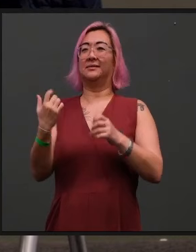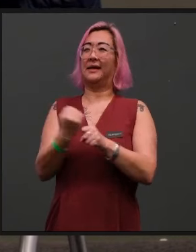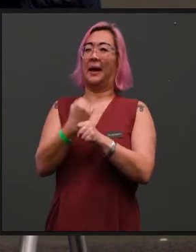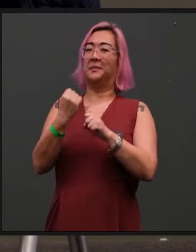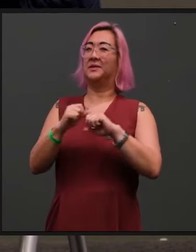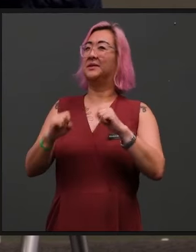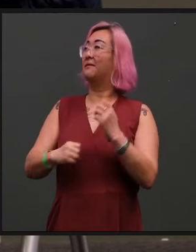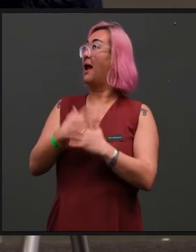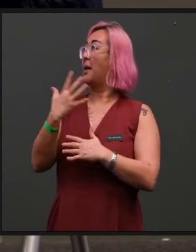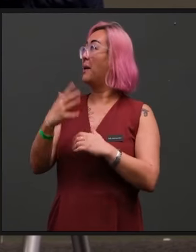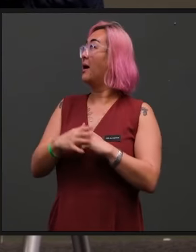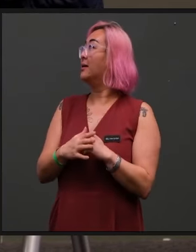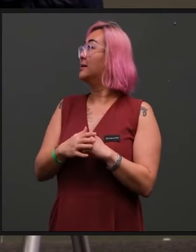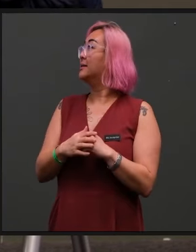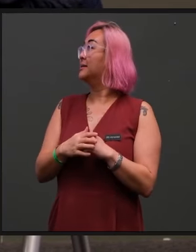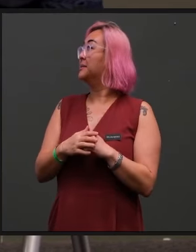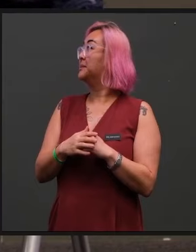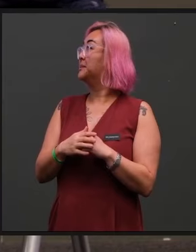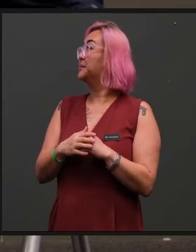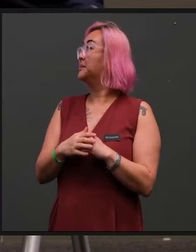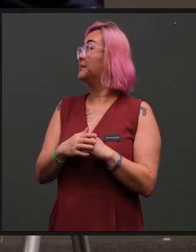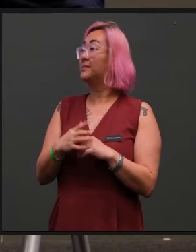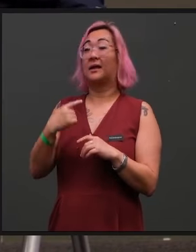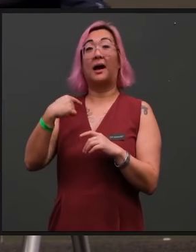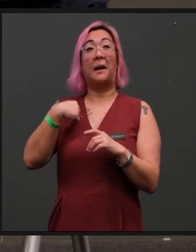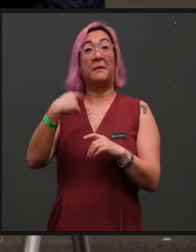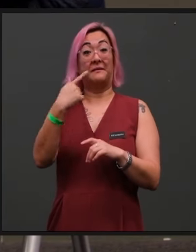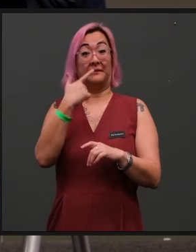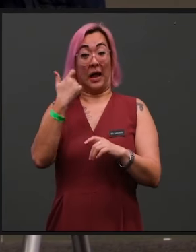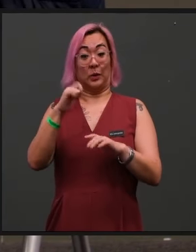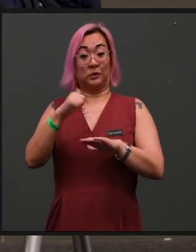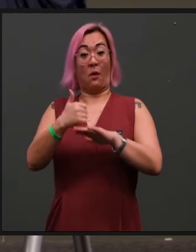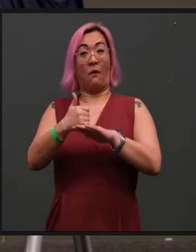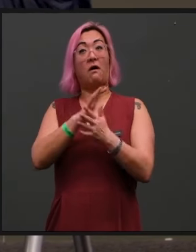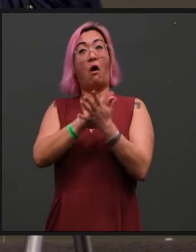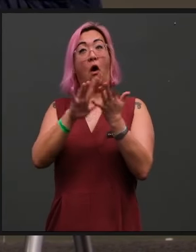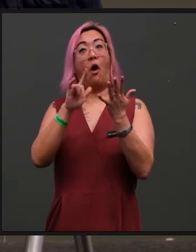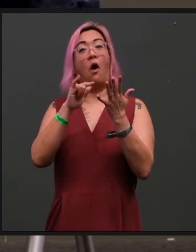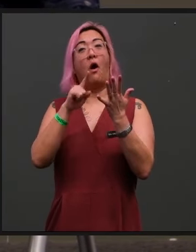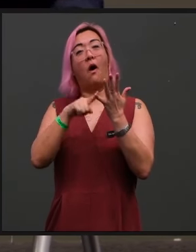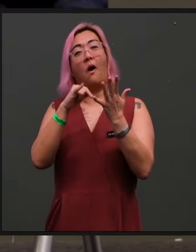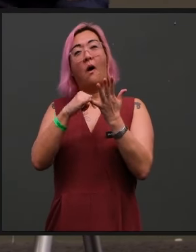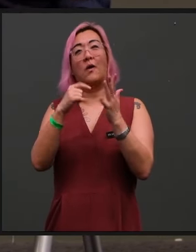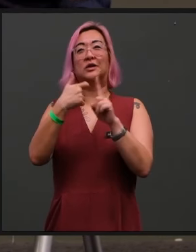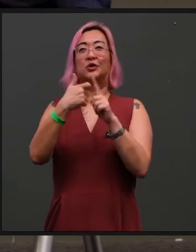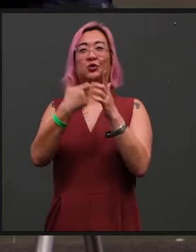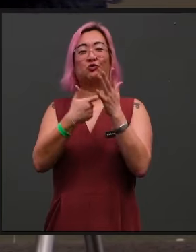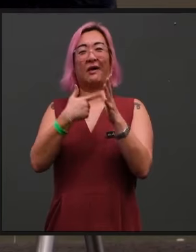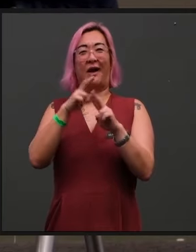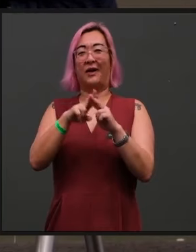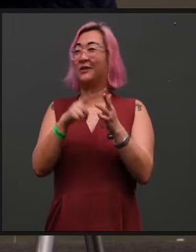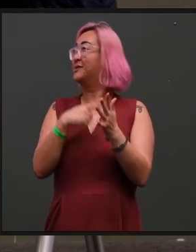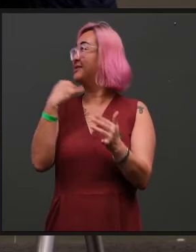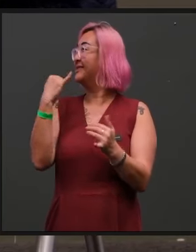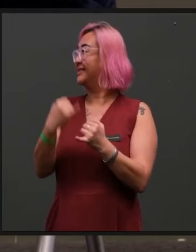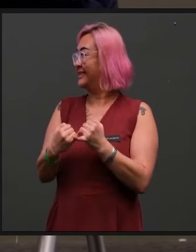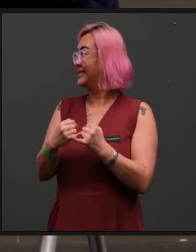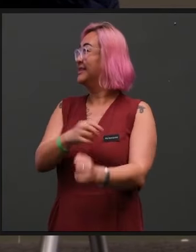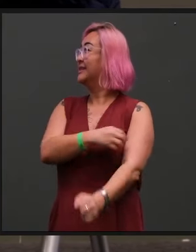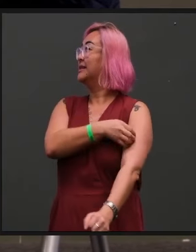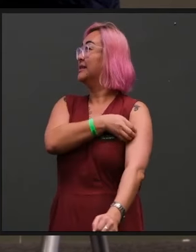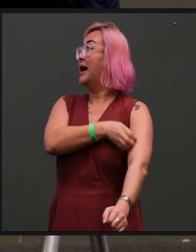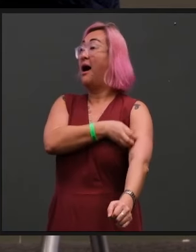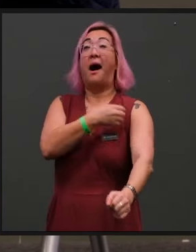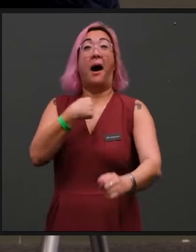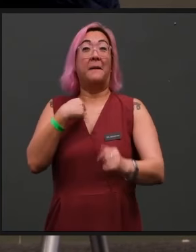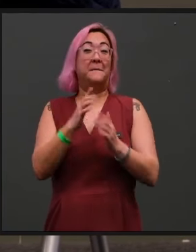game, Rogue Eclipse, and thank you. Thanks to the support of the kind